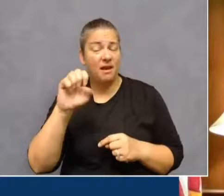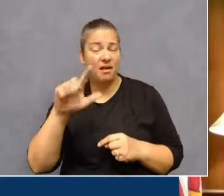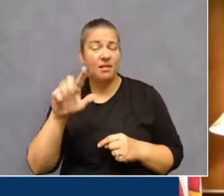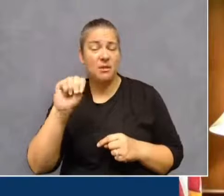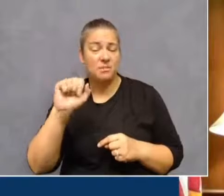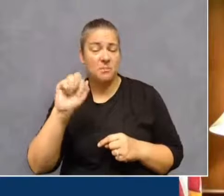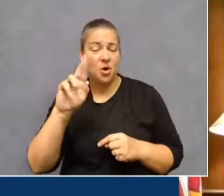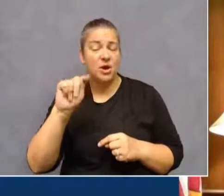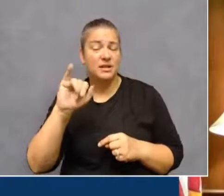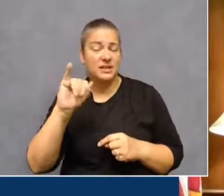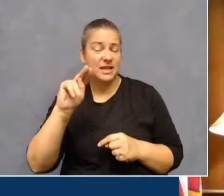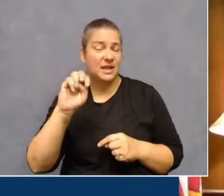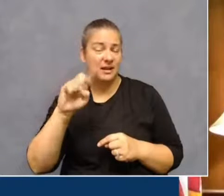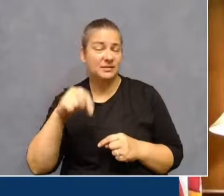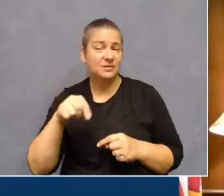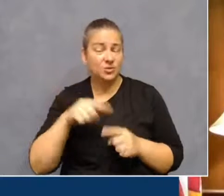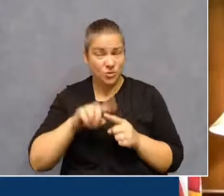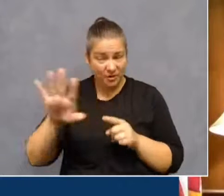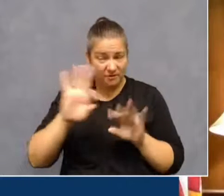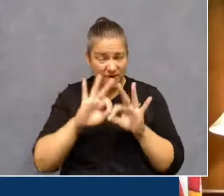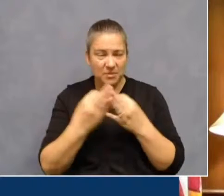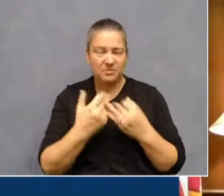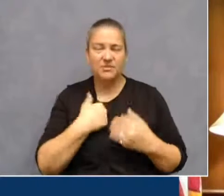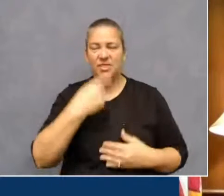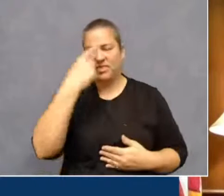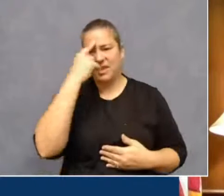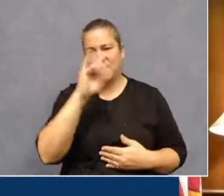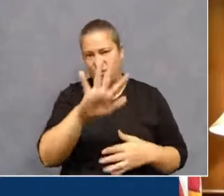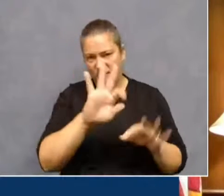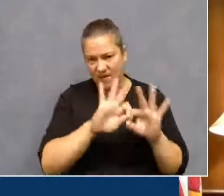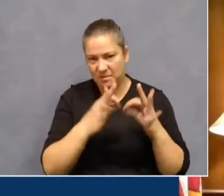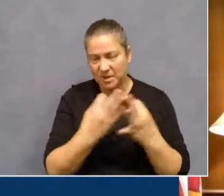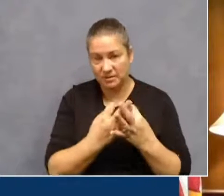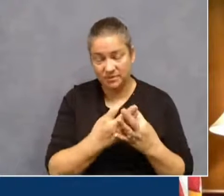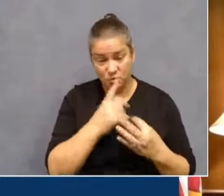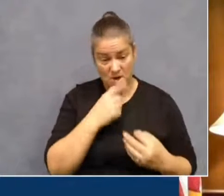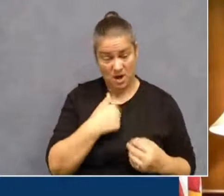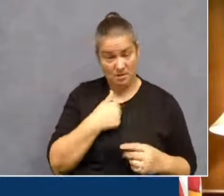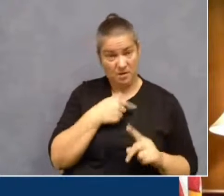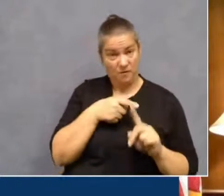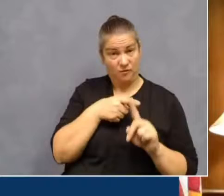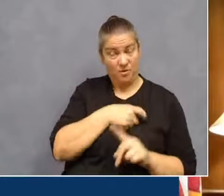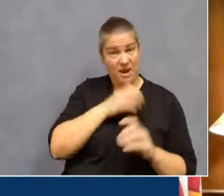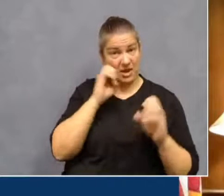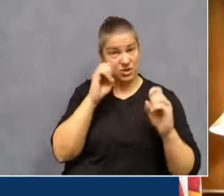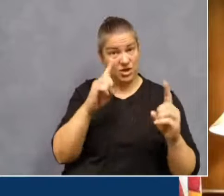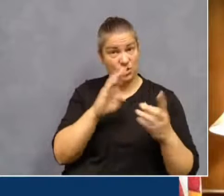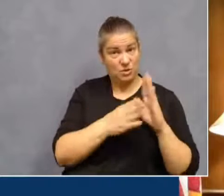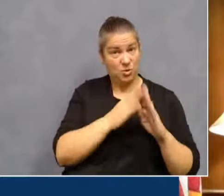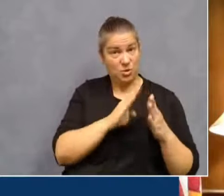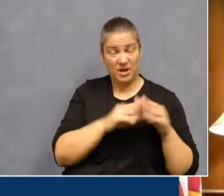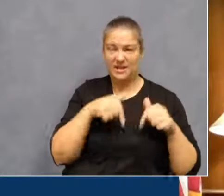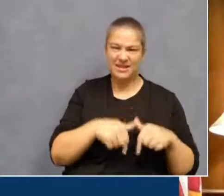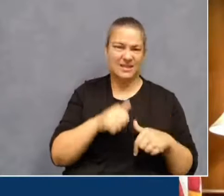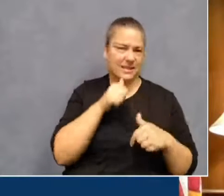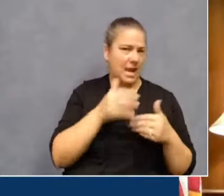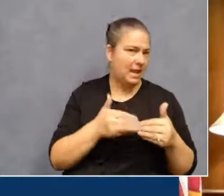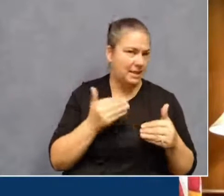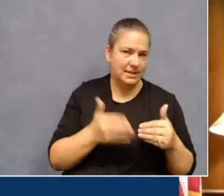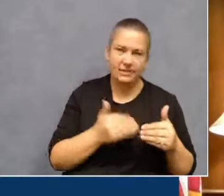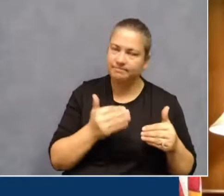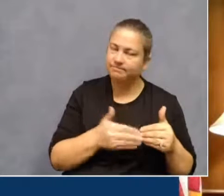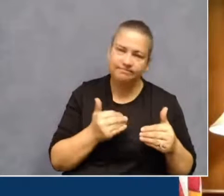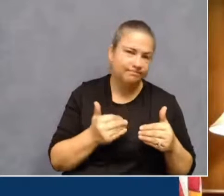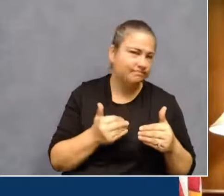my thoughts and prayers. As someone who is from the education community myself, this is never easy. When you lose someone